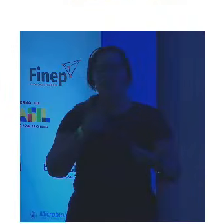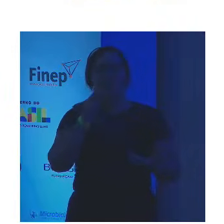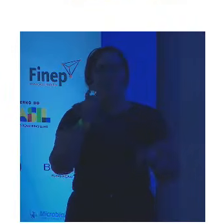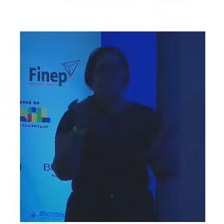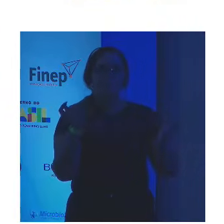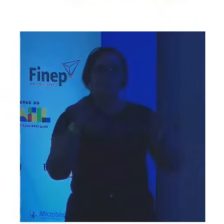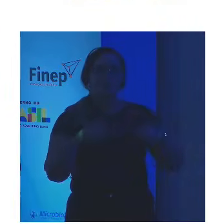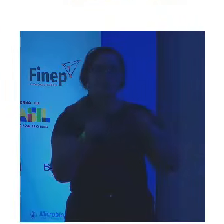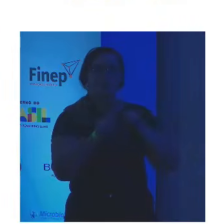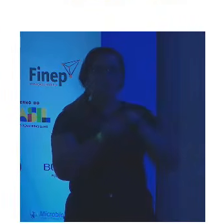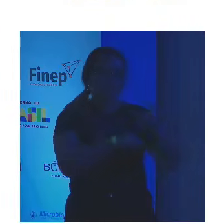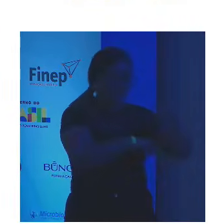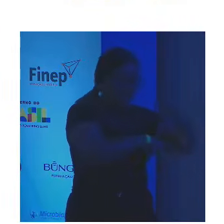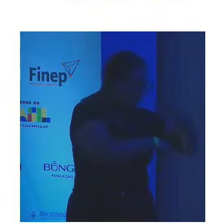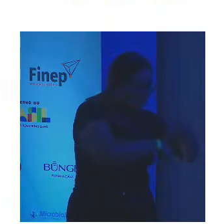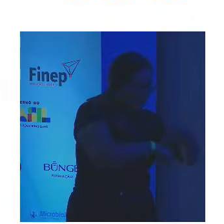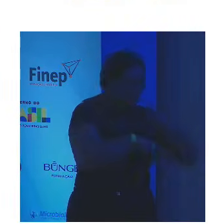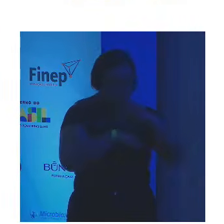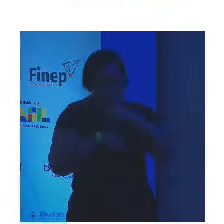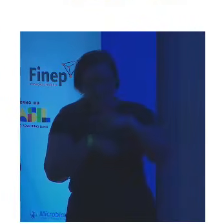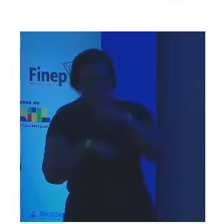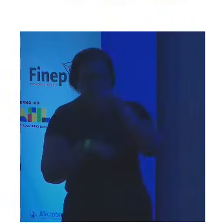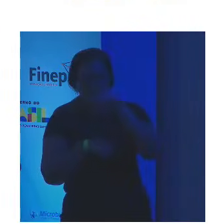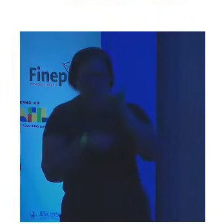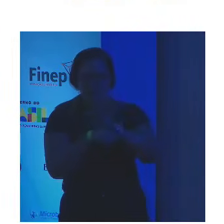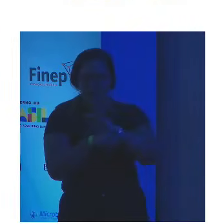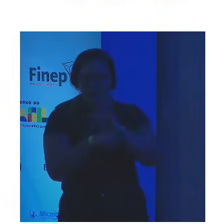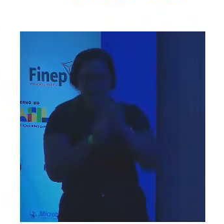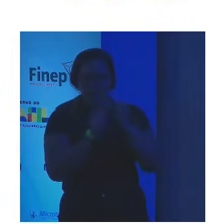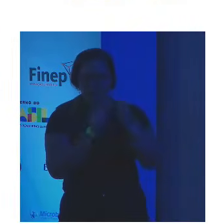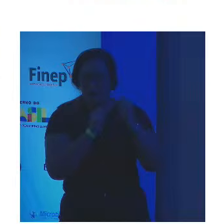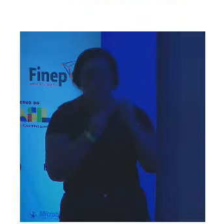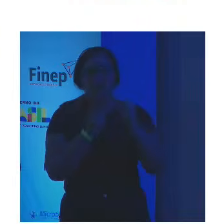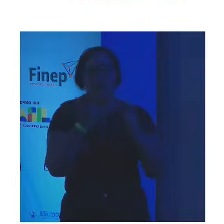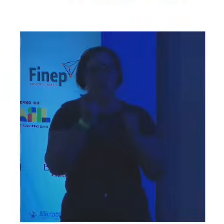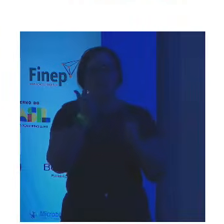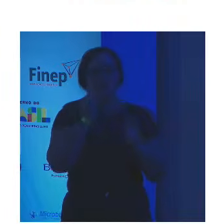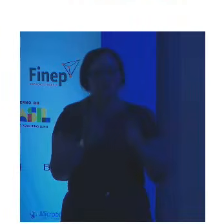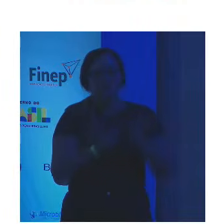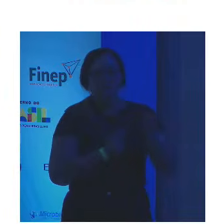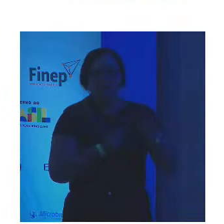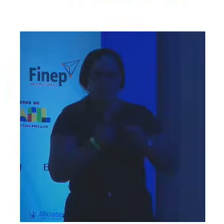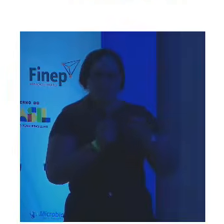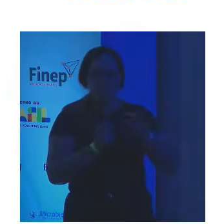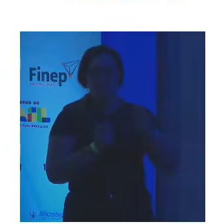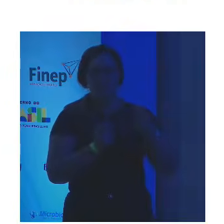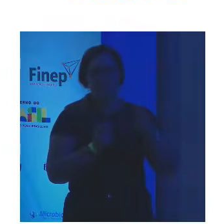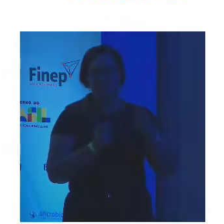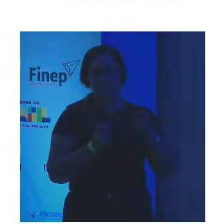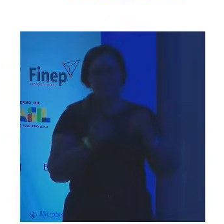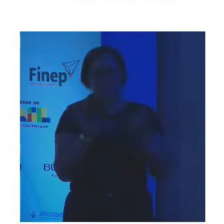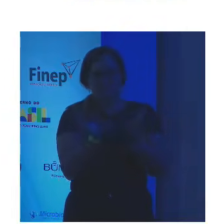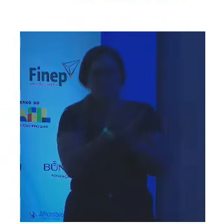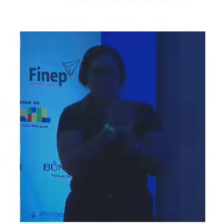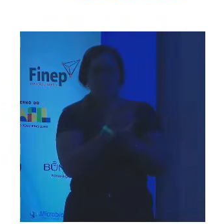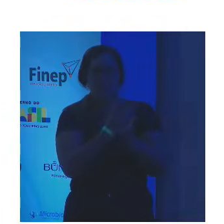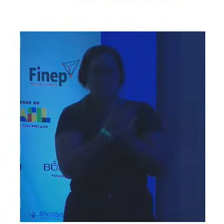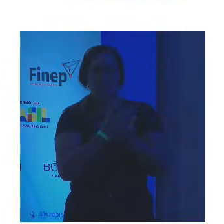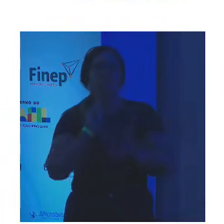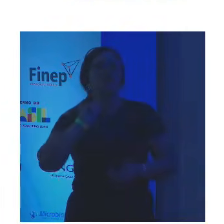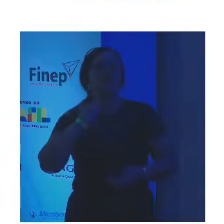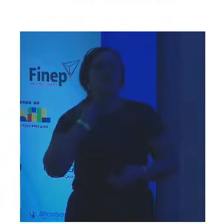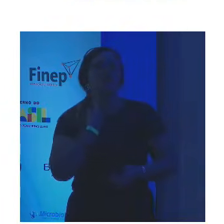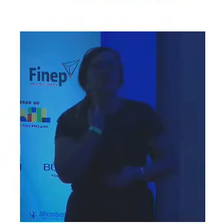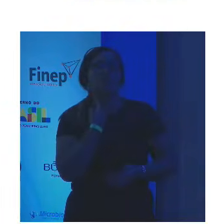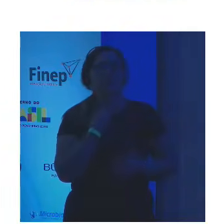It's a very powerful tool for the ones that are negotiating the treaty to ban plastic pollution. And so we are now arriving